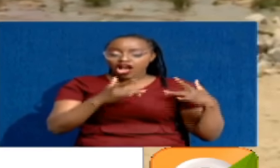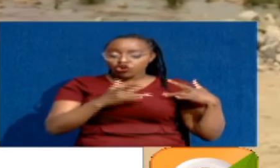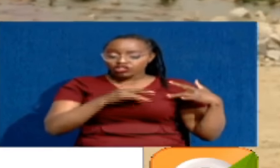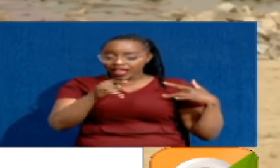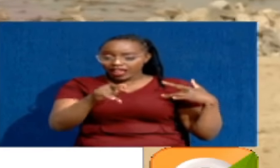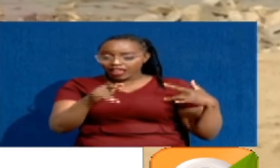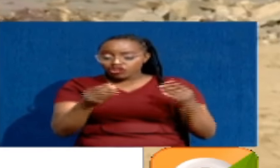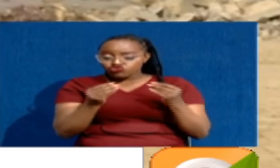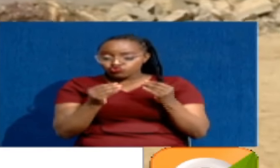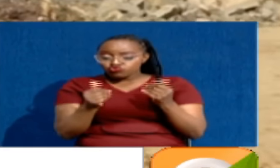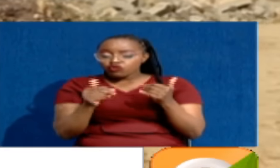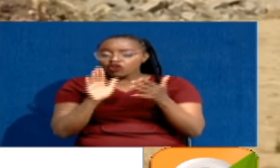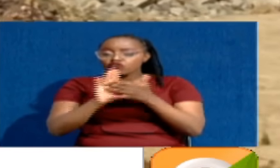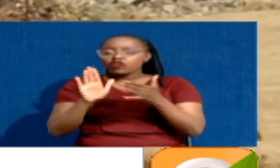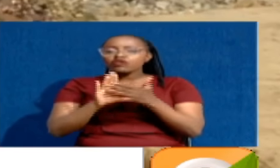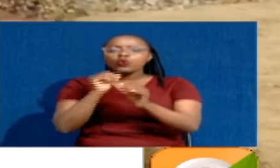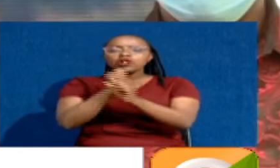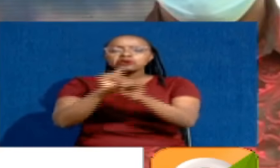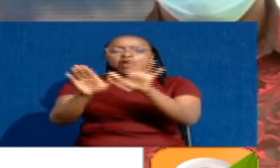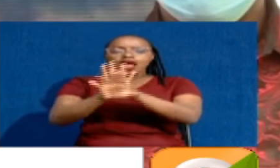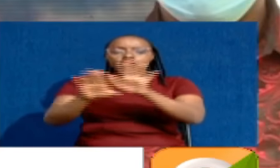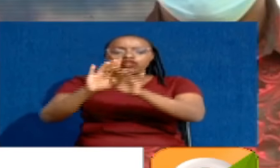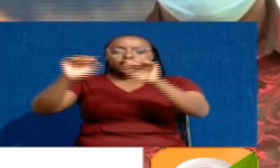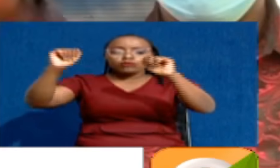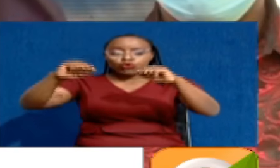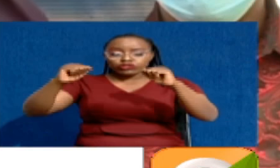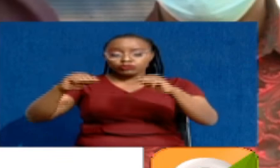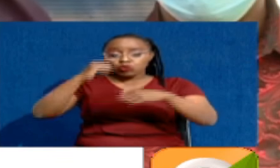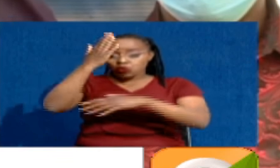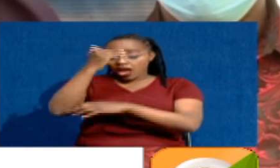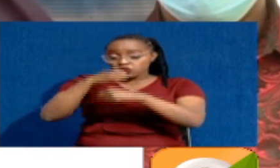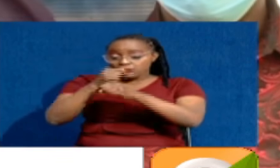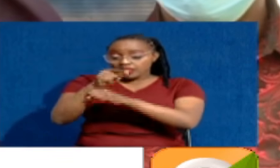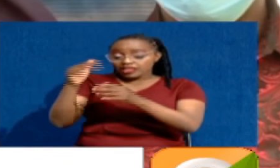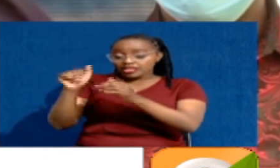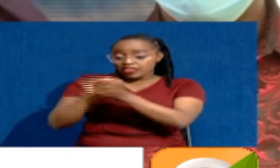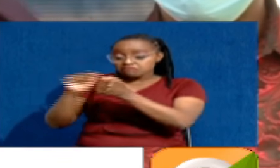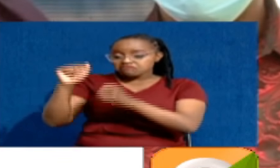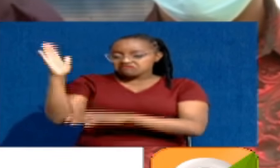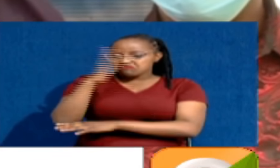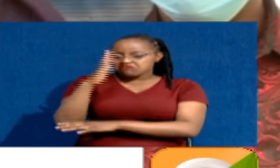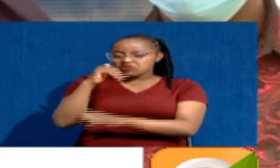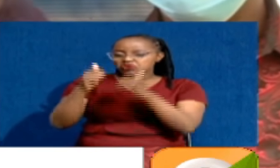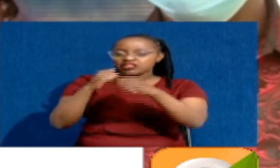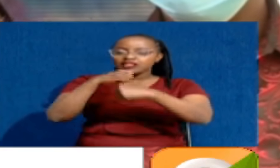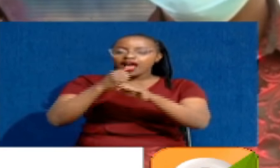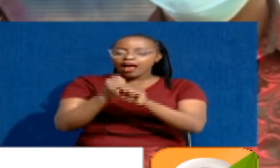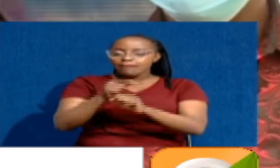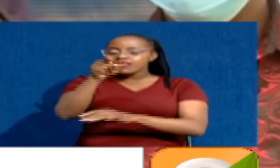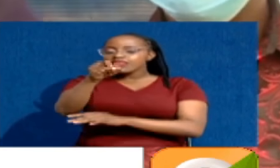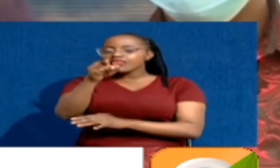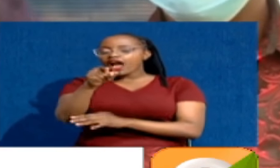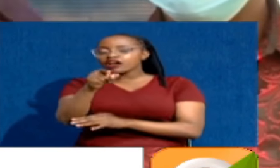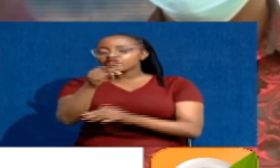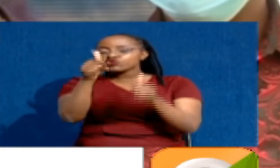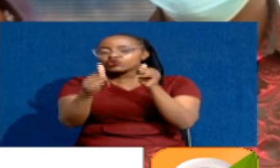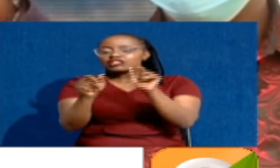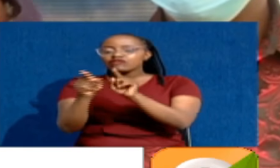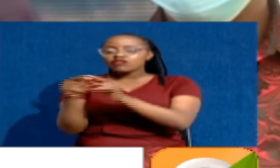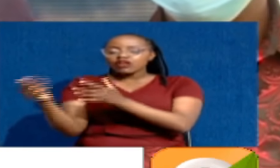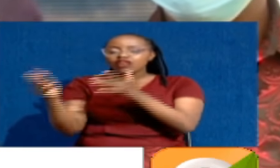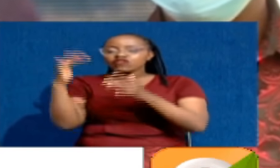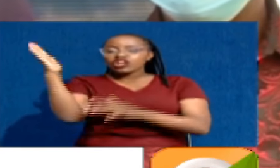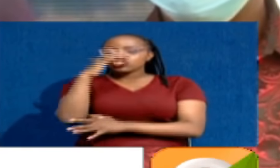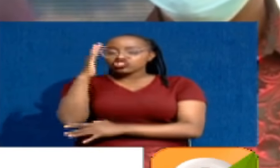Tutafanya lolote liwezekanavyo kuhakikisha ya kwamba hiyo pollution ambayo inafanyika upstream, ambayo inalete maji